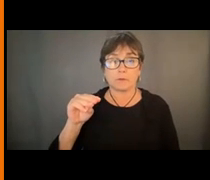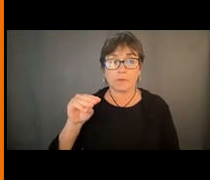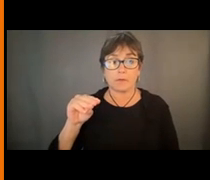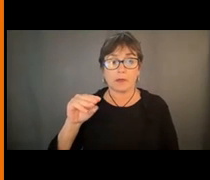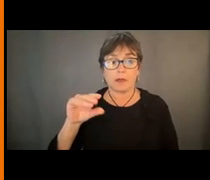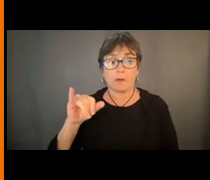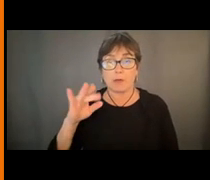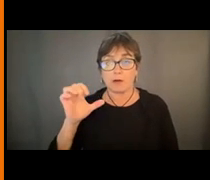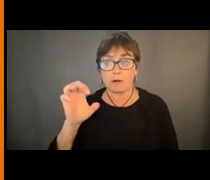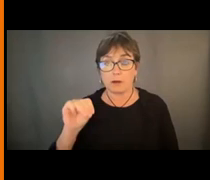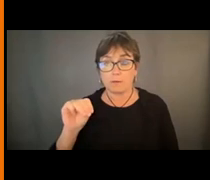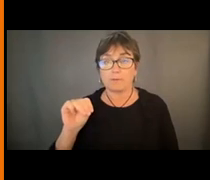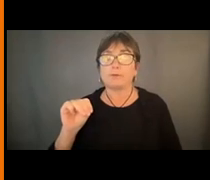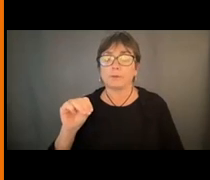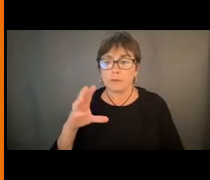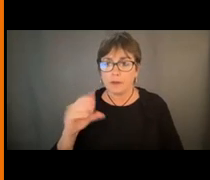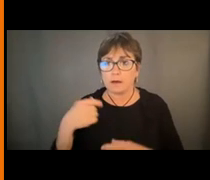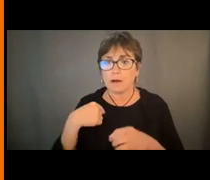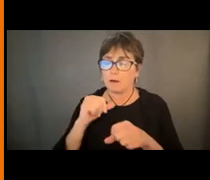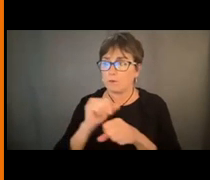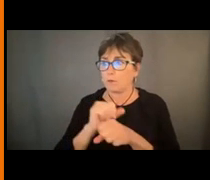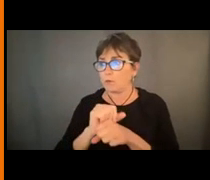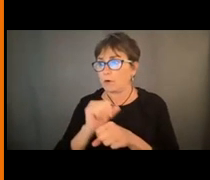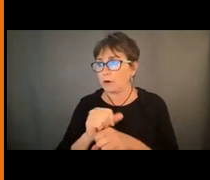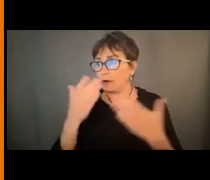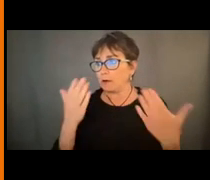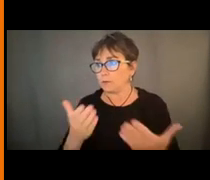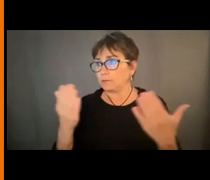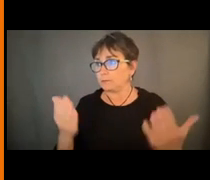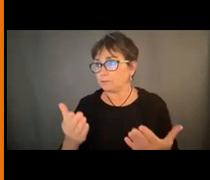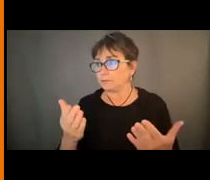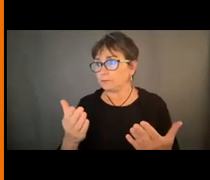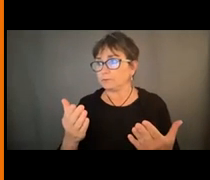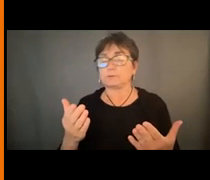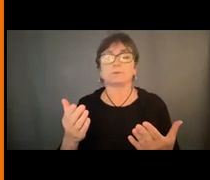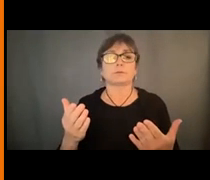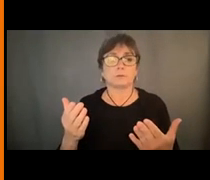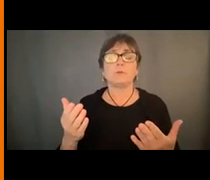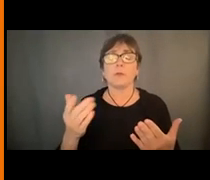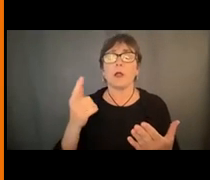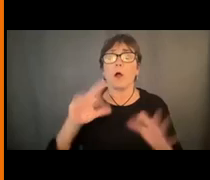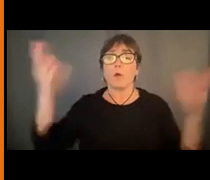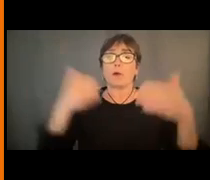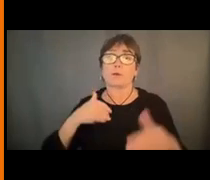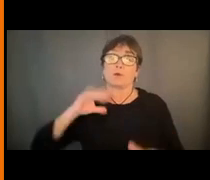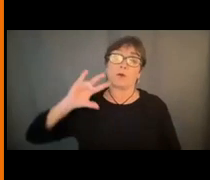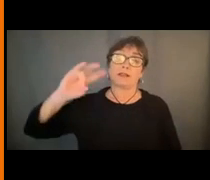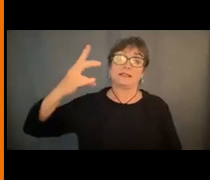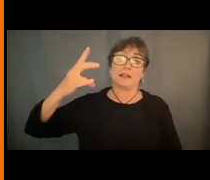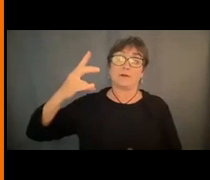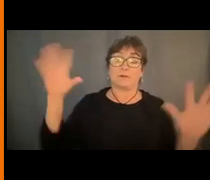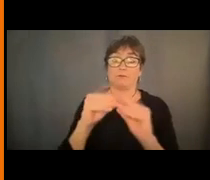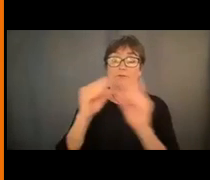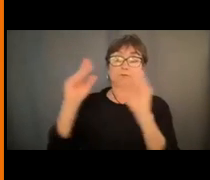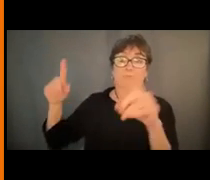Center for transition, and welcome to our seventh summit. So this is